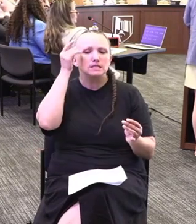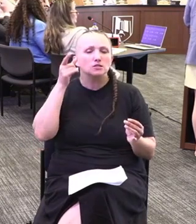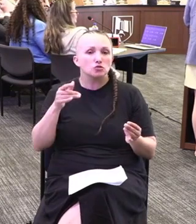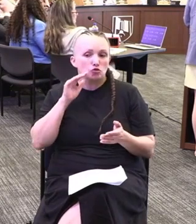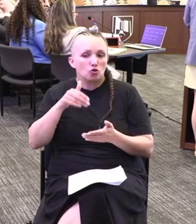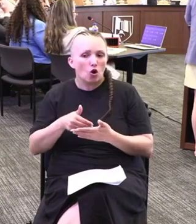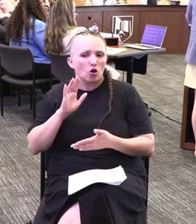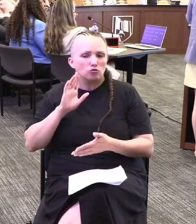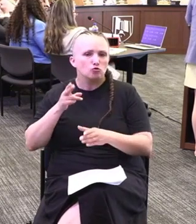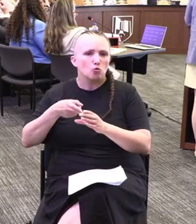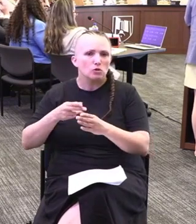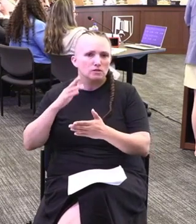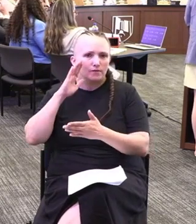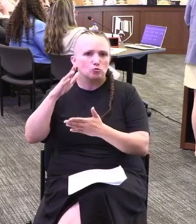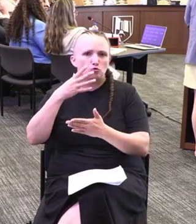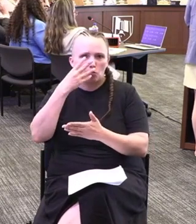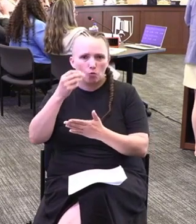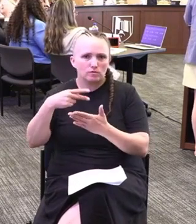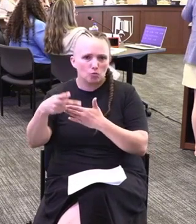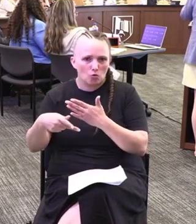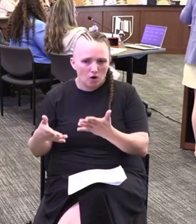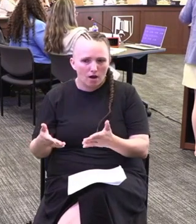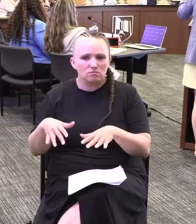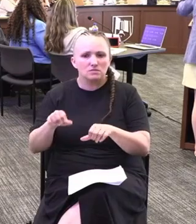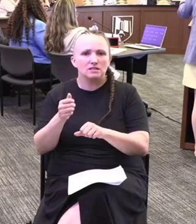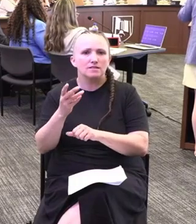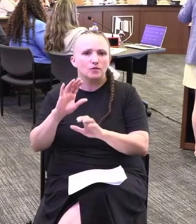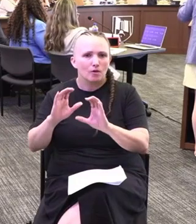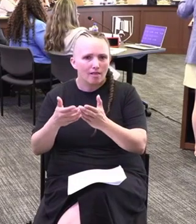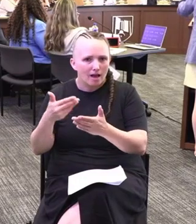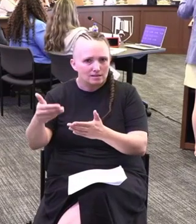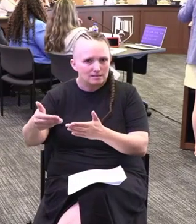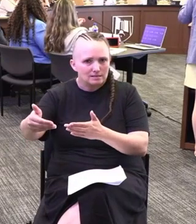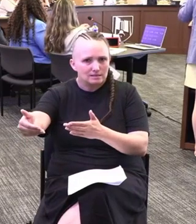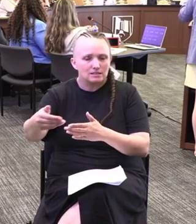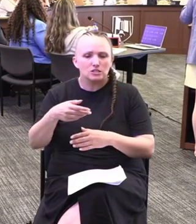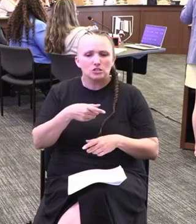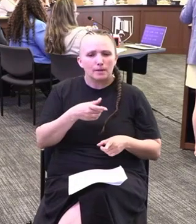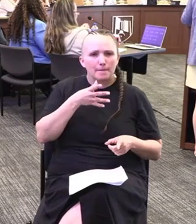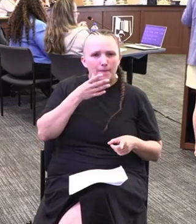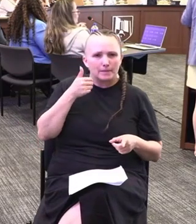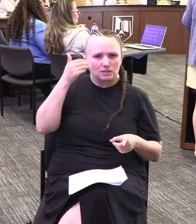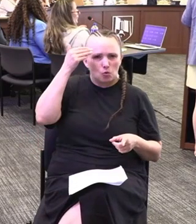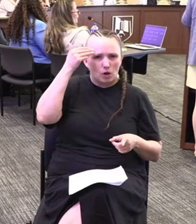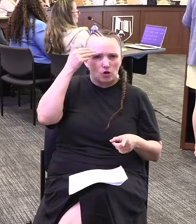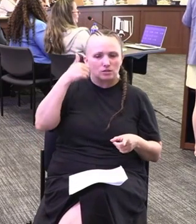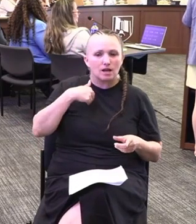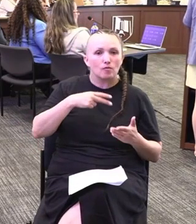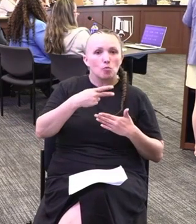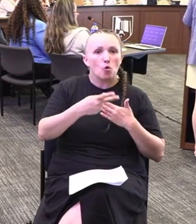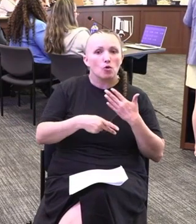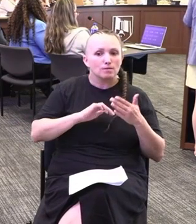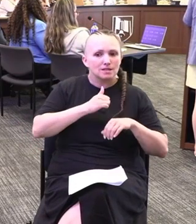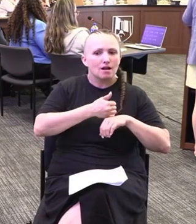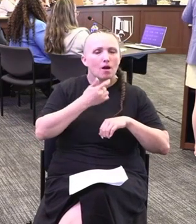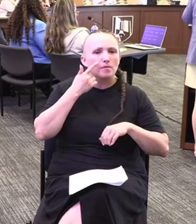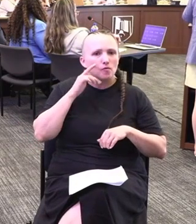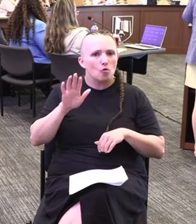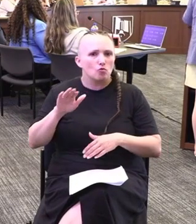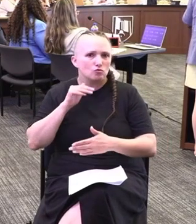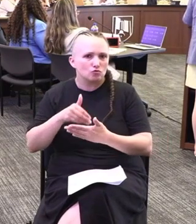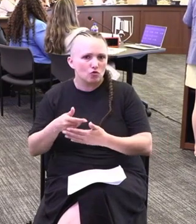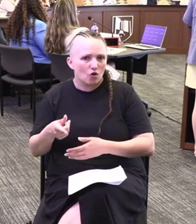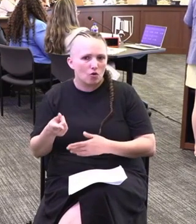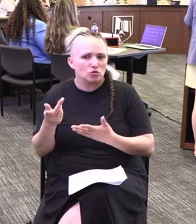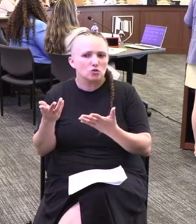Future Wolves, takes a couple classes. She has that awareness now that there is a program built for her and